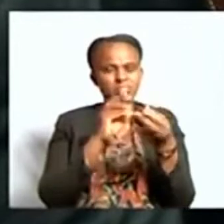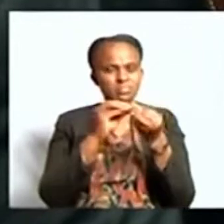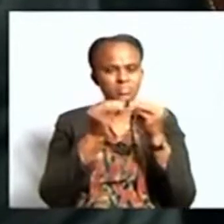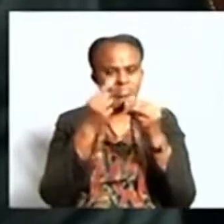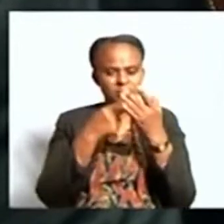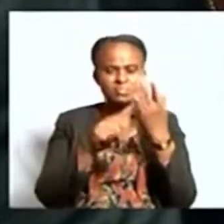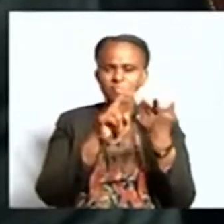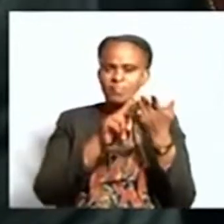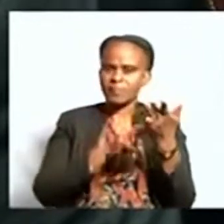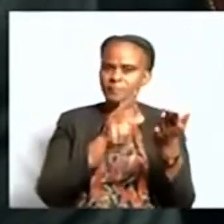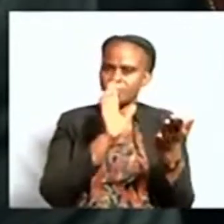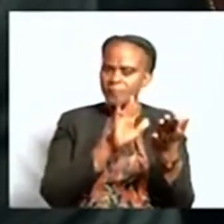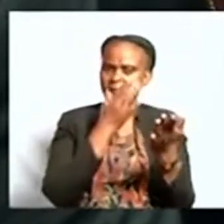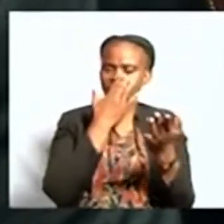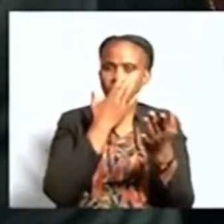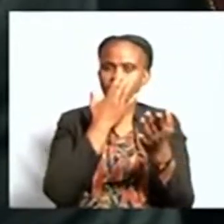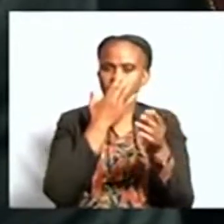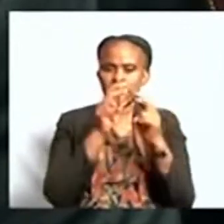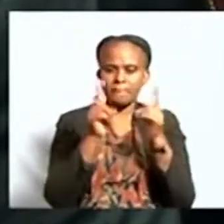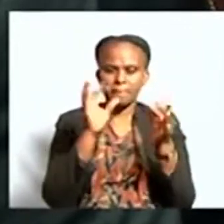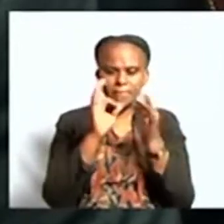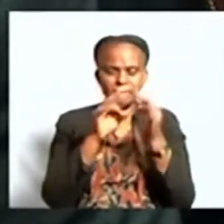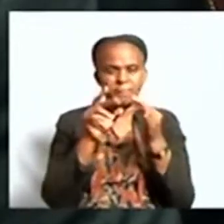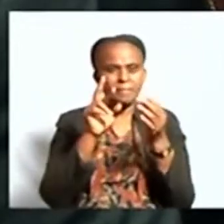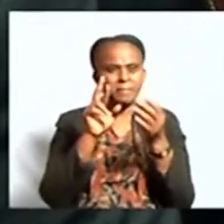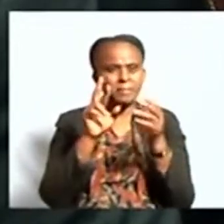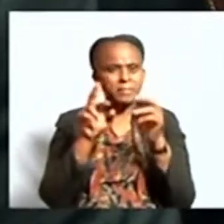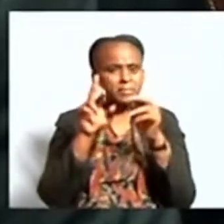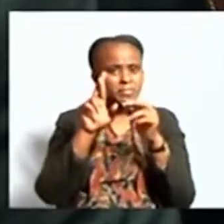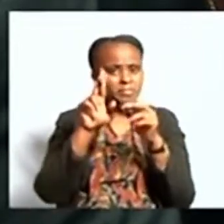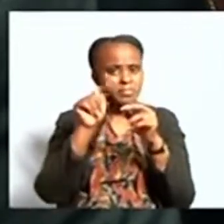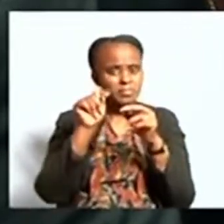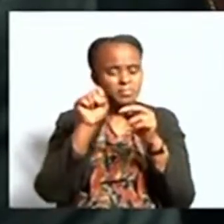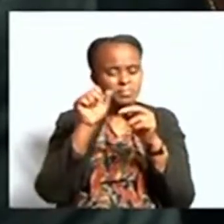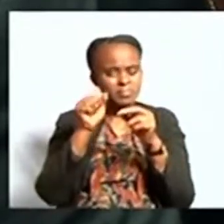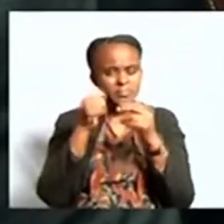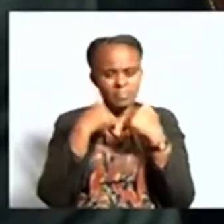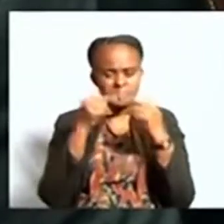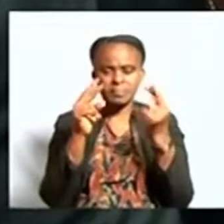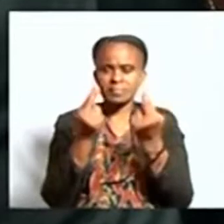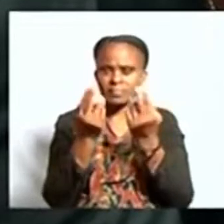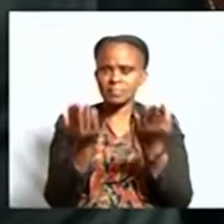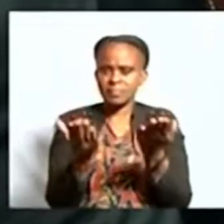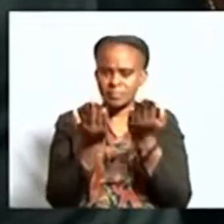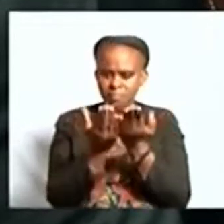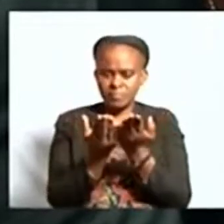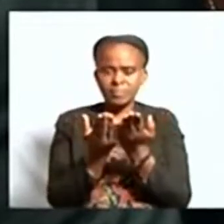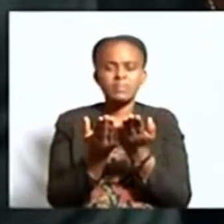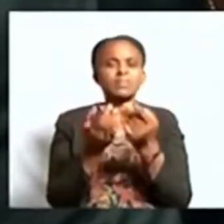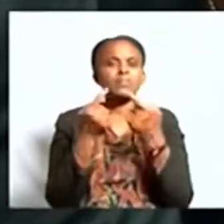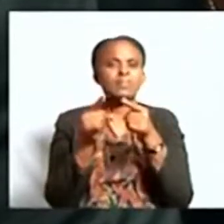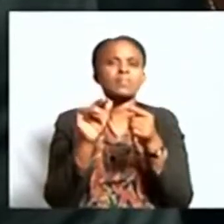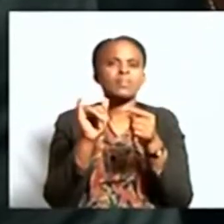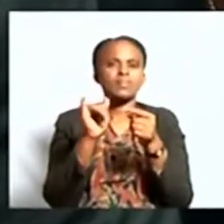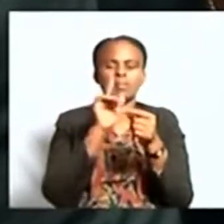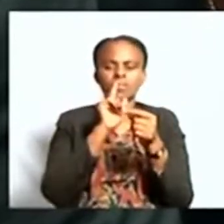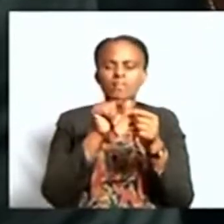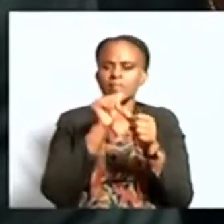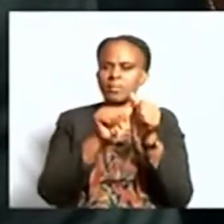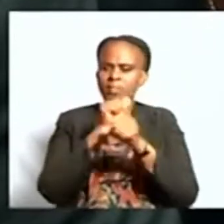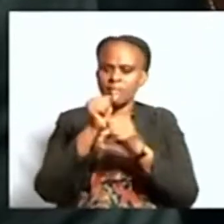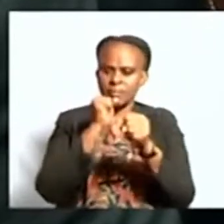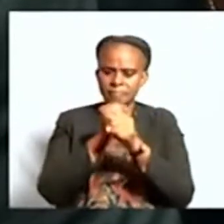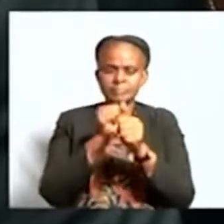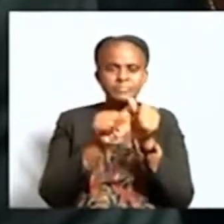reported in the financial report. So if RATSA had a reconciliation, they should have actually, it's done annually, and